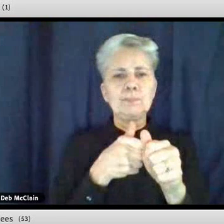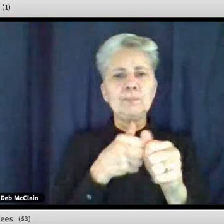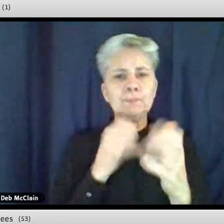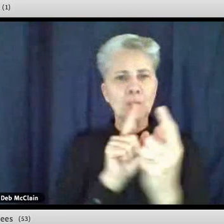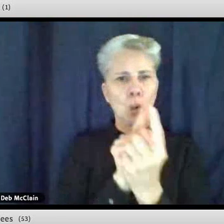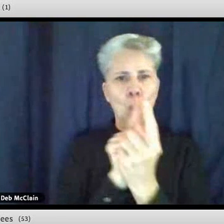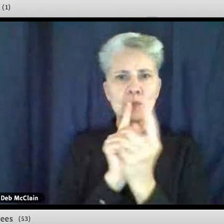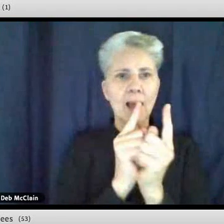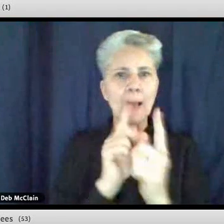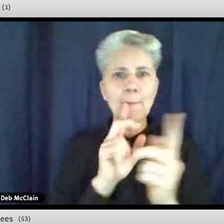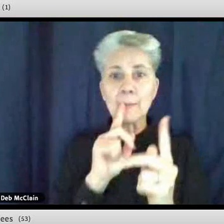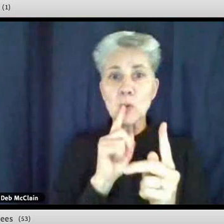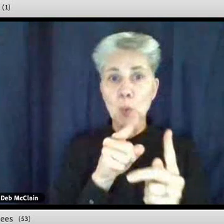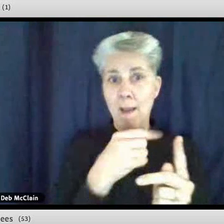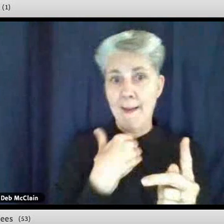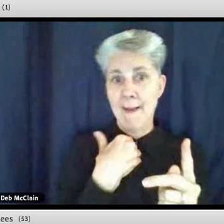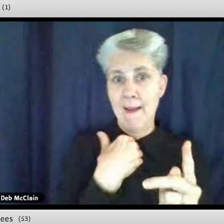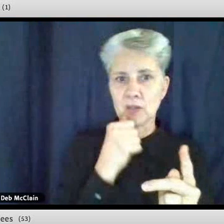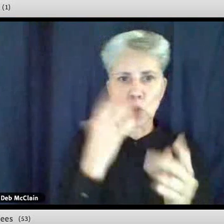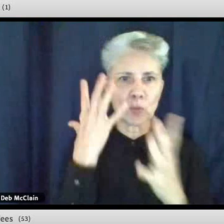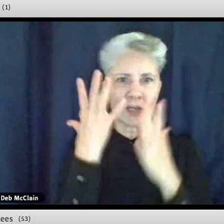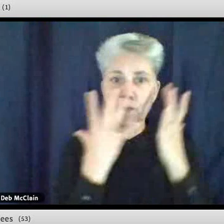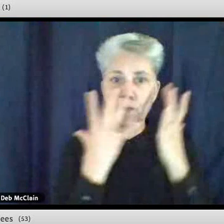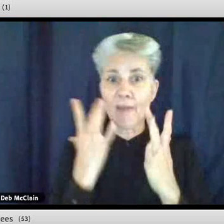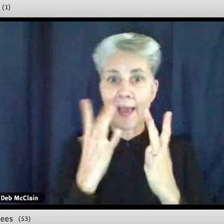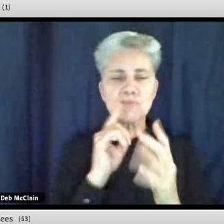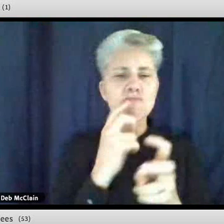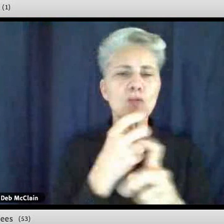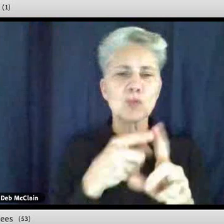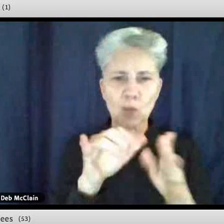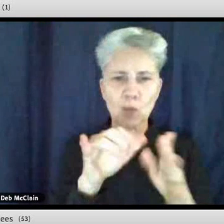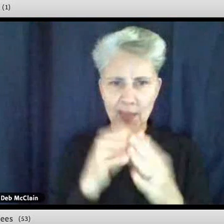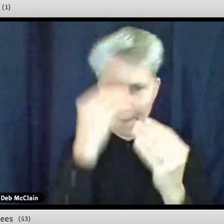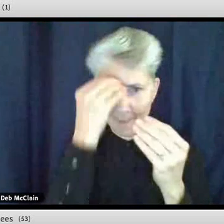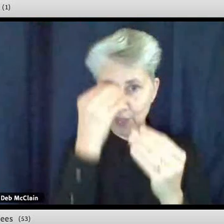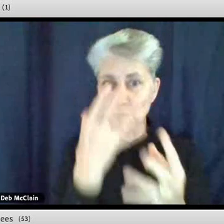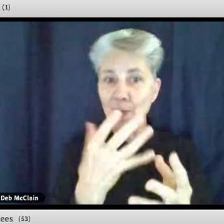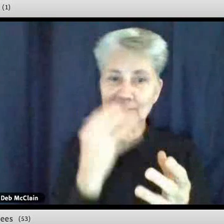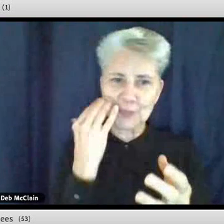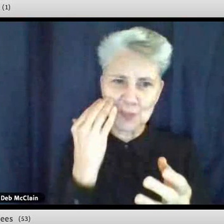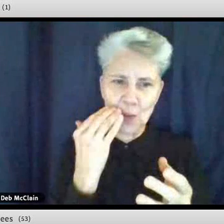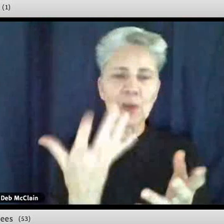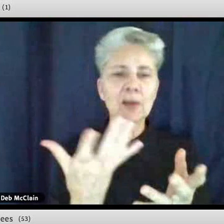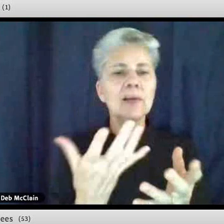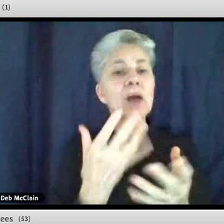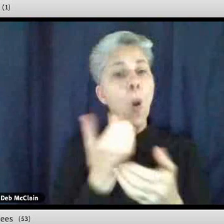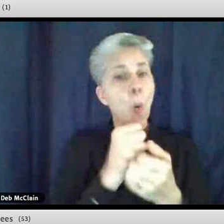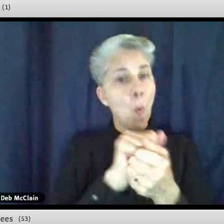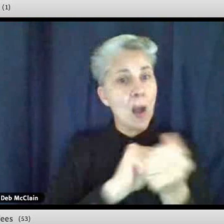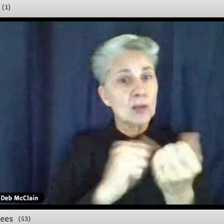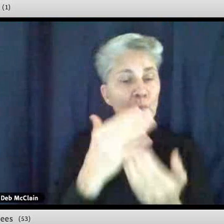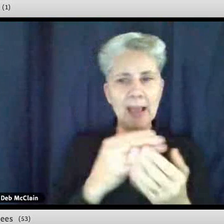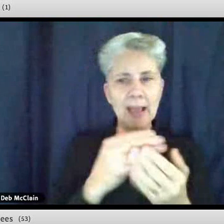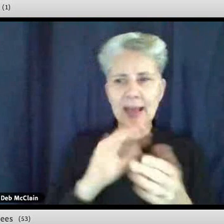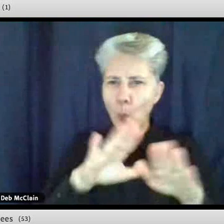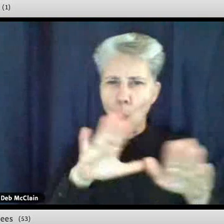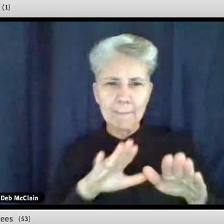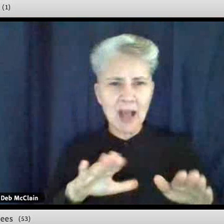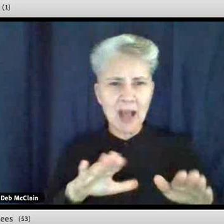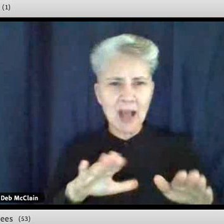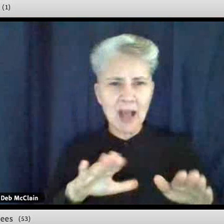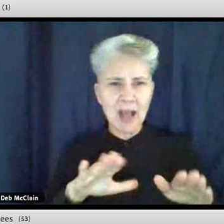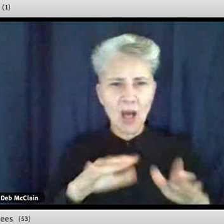people that are at risk. Don't touch your face. It's really hard to do that, by the way. Wash your hands, wipe down surfaces. Those are the best